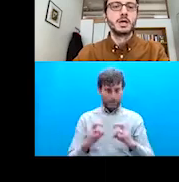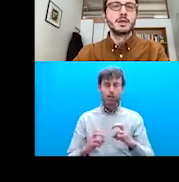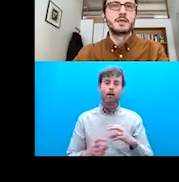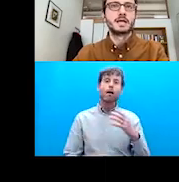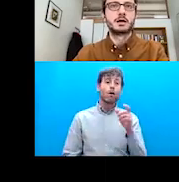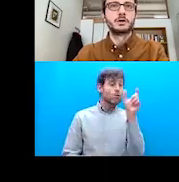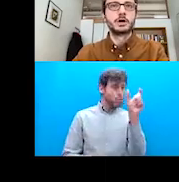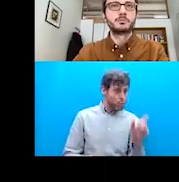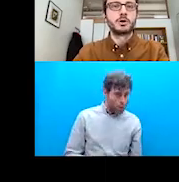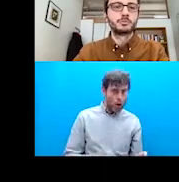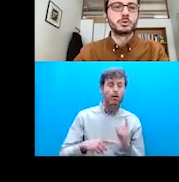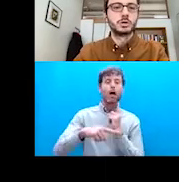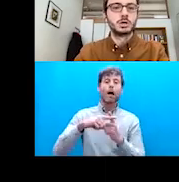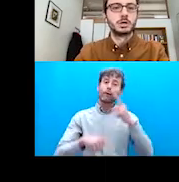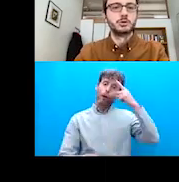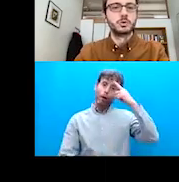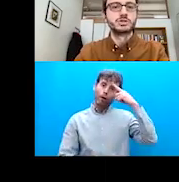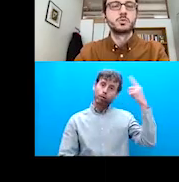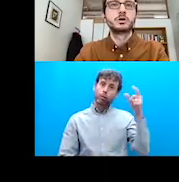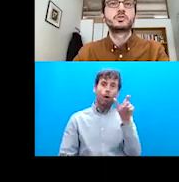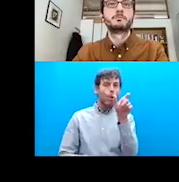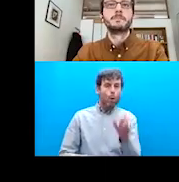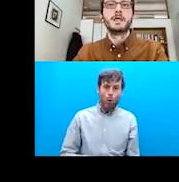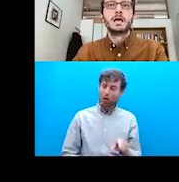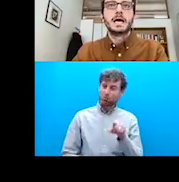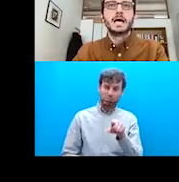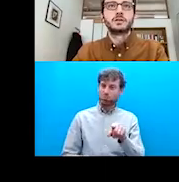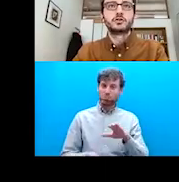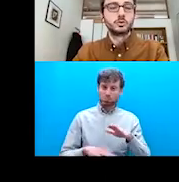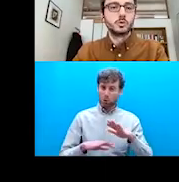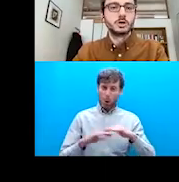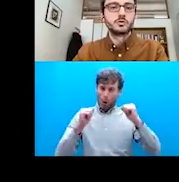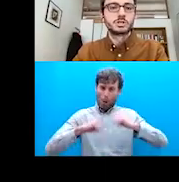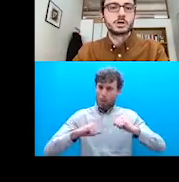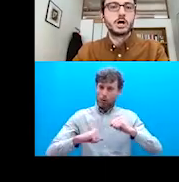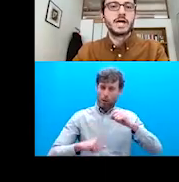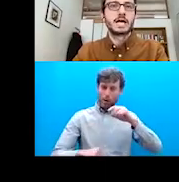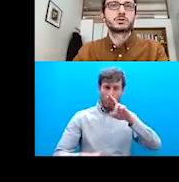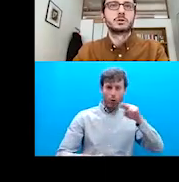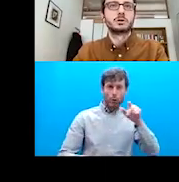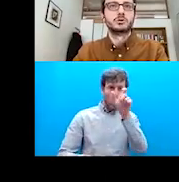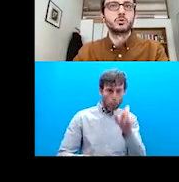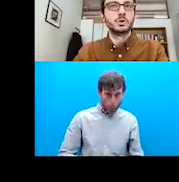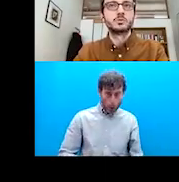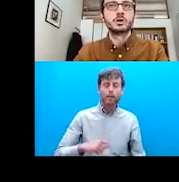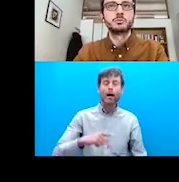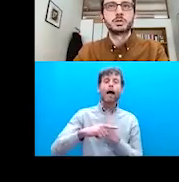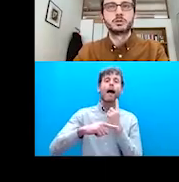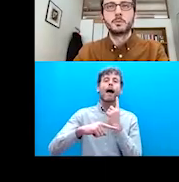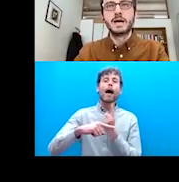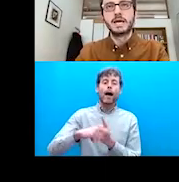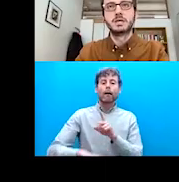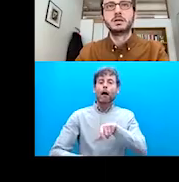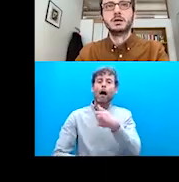strings that are not possible Norwegian words, and pseudo words, which are not actual Norwegian words,